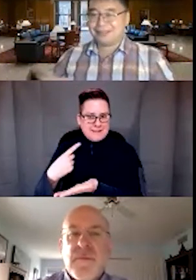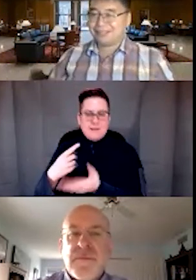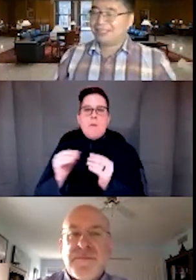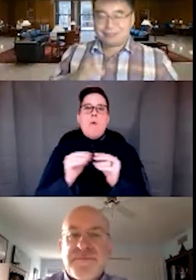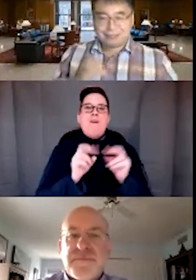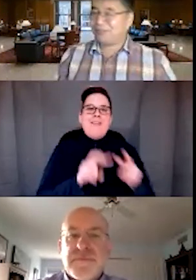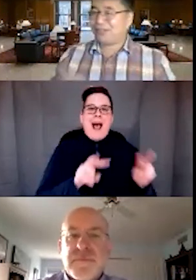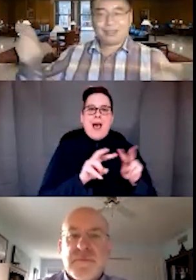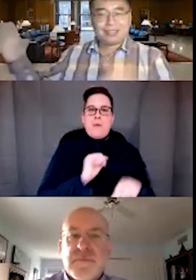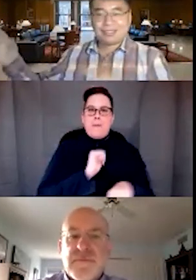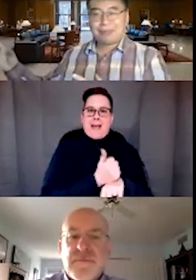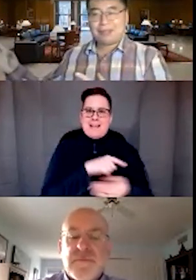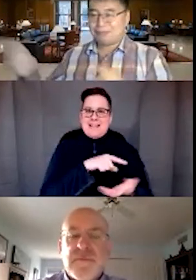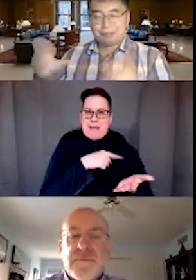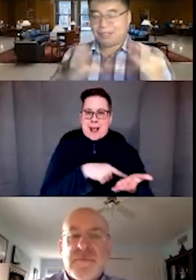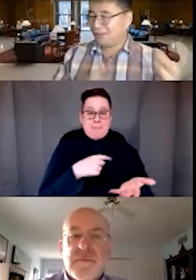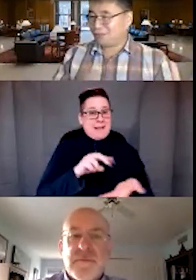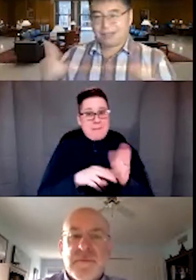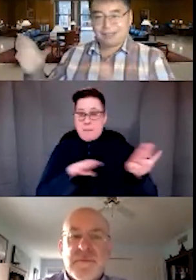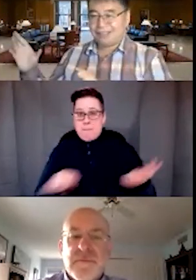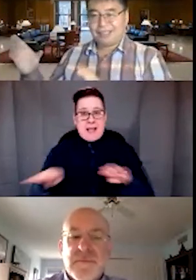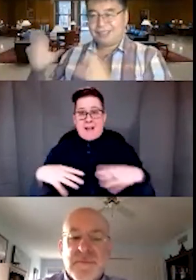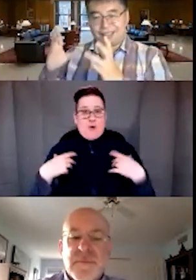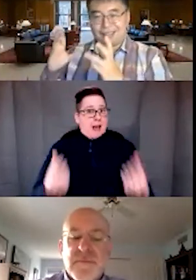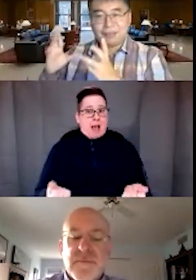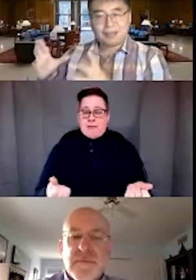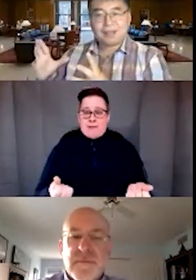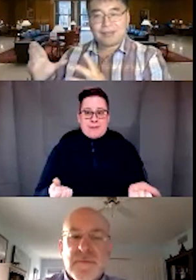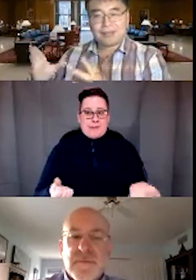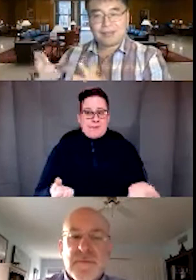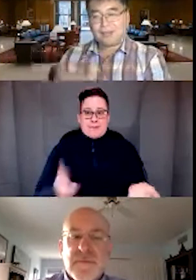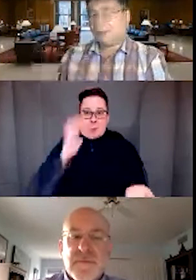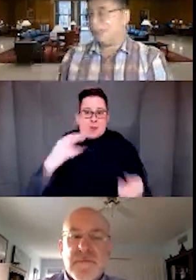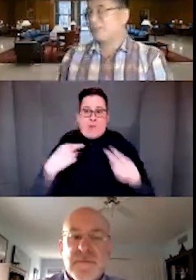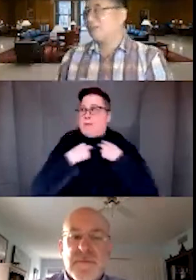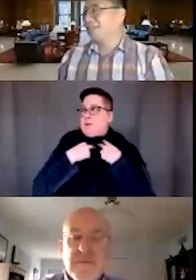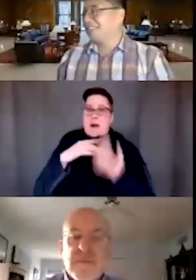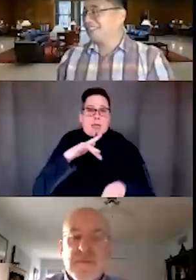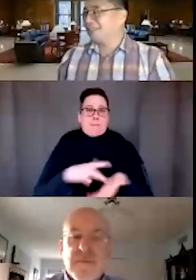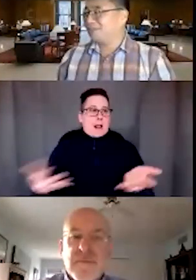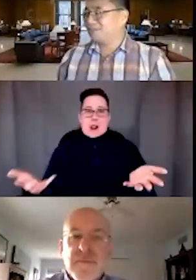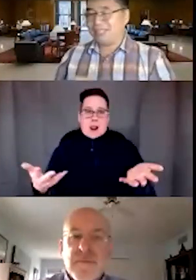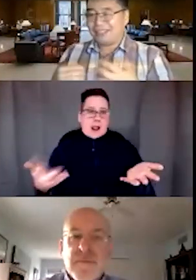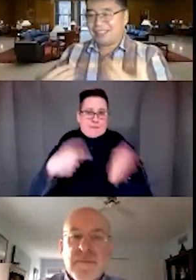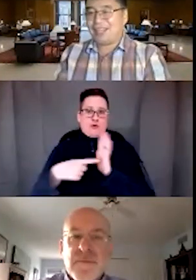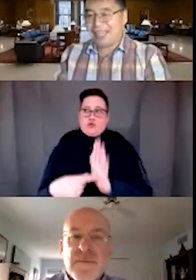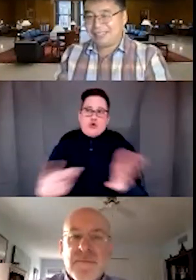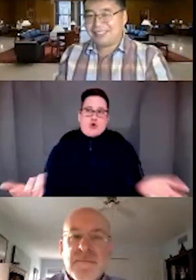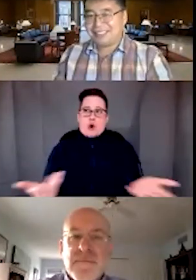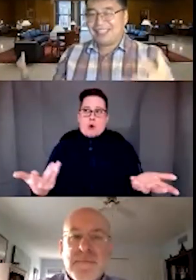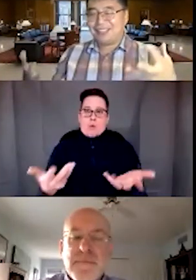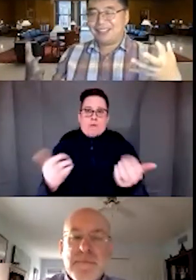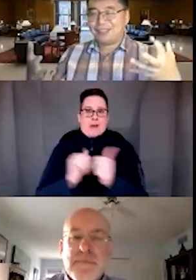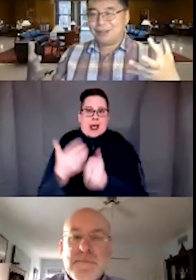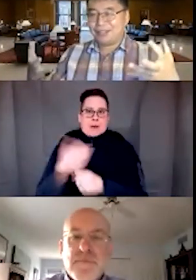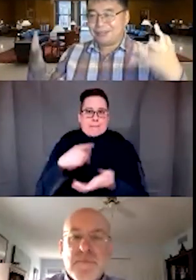model, behavioral health is going to be right in the middle of that movement, right? So, you know, you got to think ahead